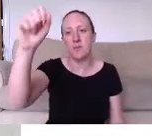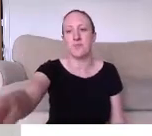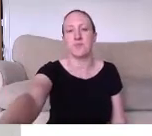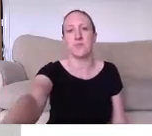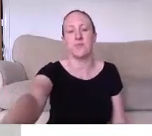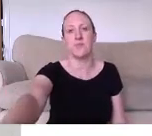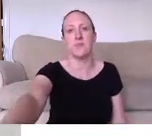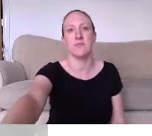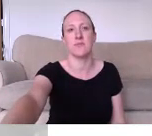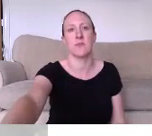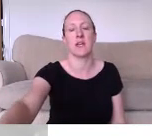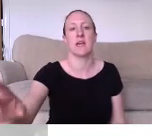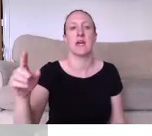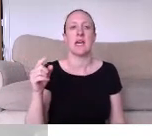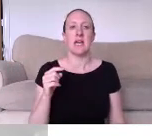know?